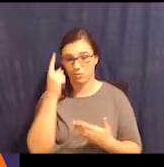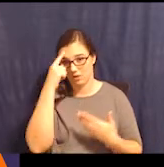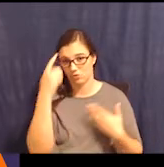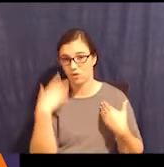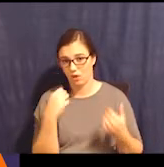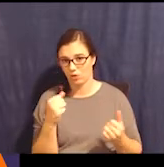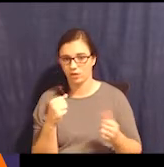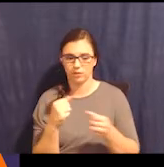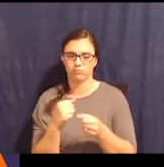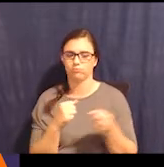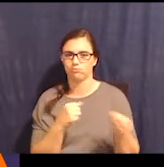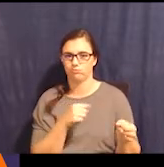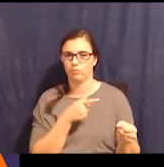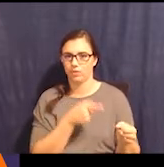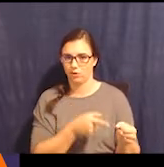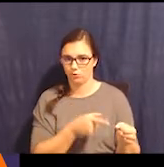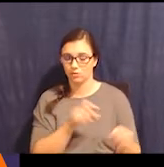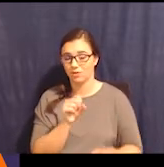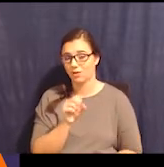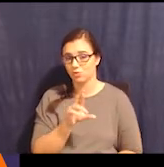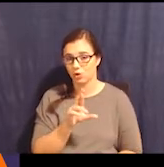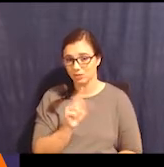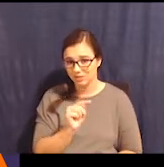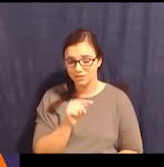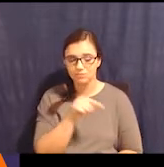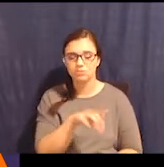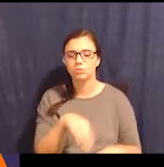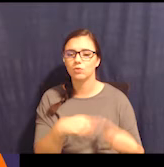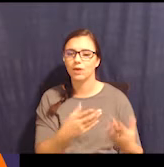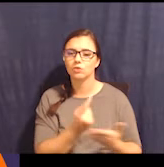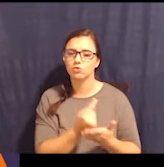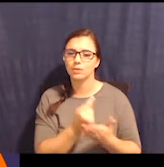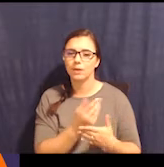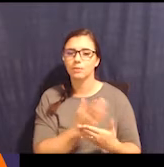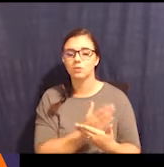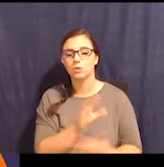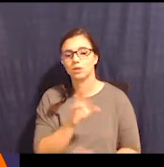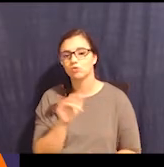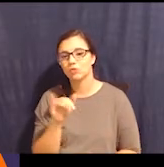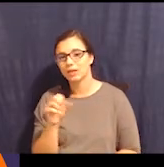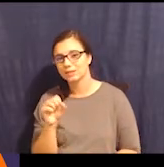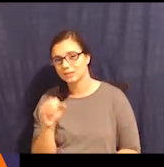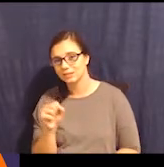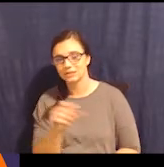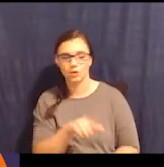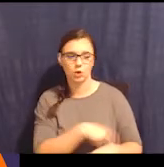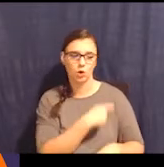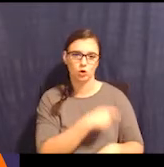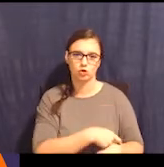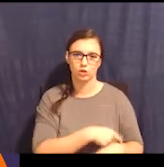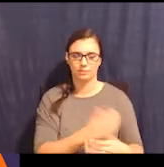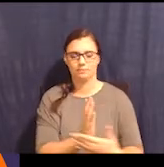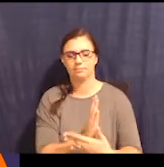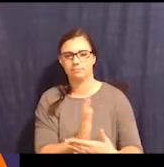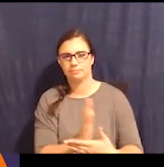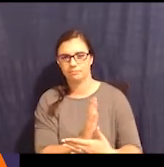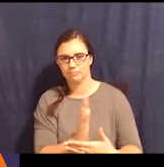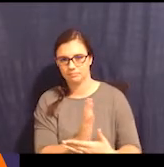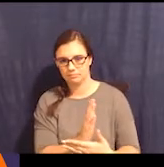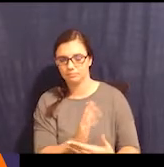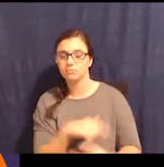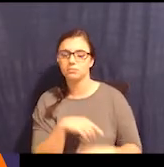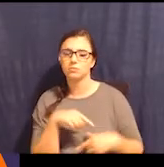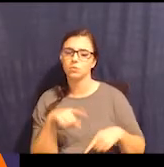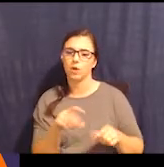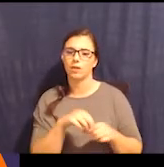treatment between crisis care and long-term care hospitalization while in a residential treatment facility. The